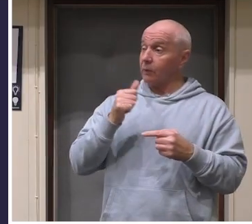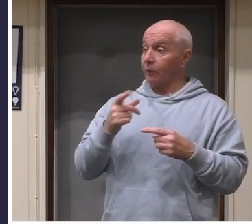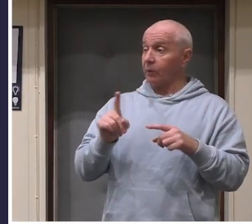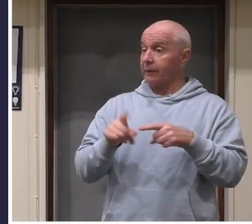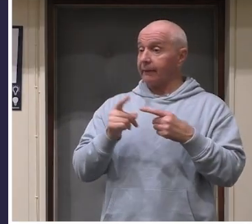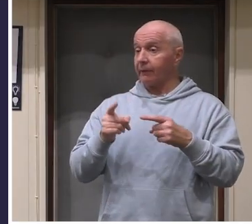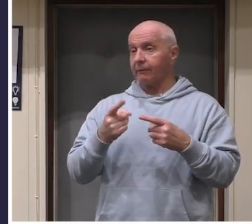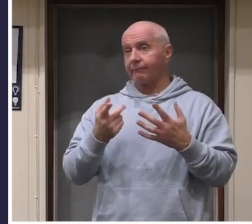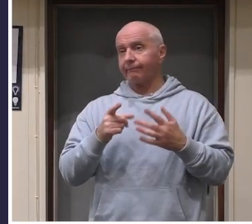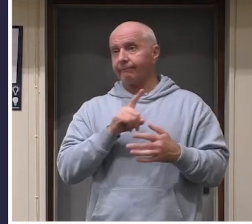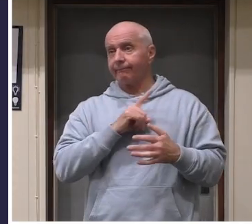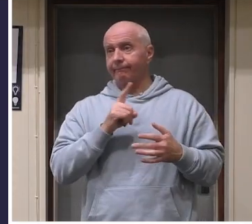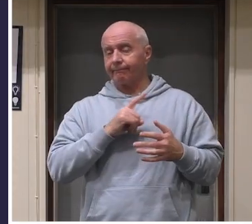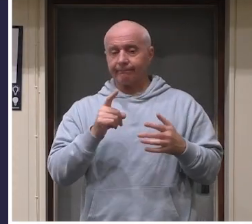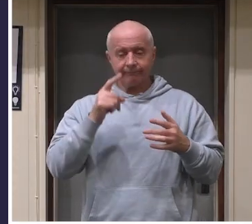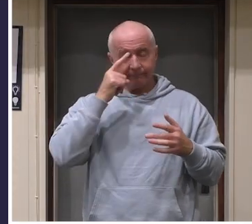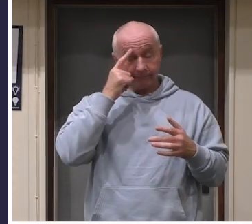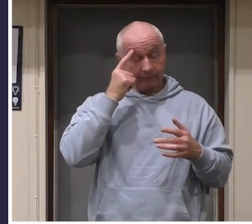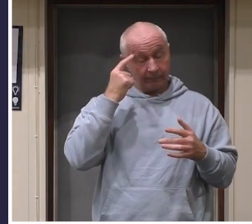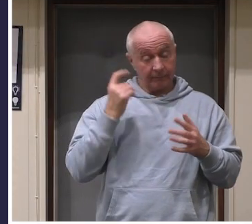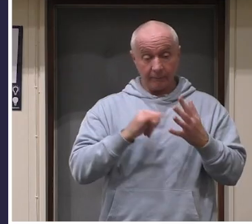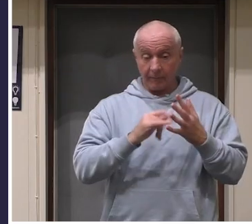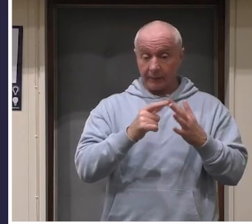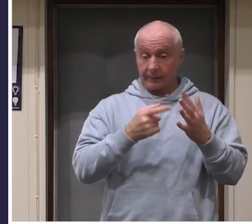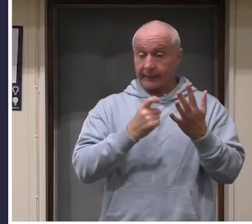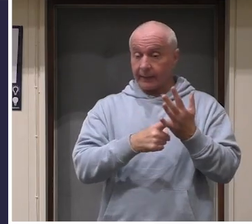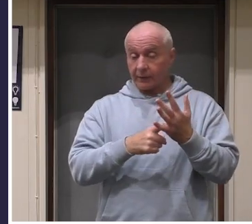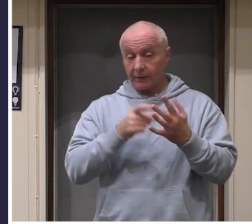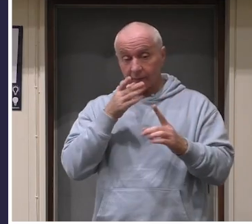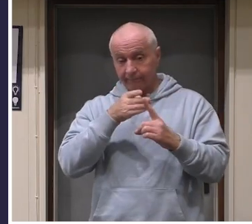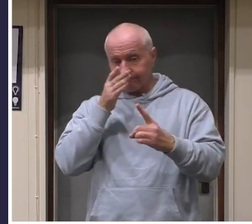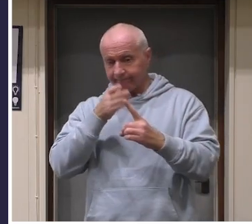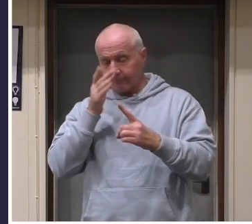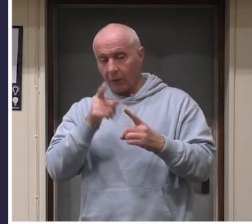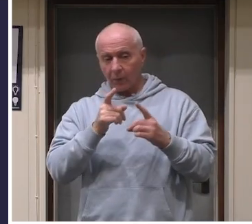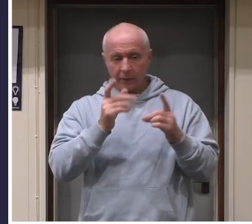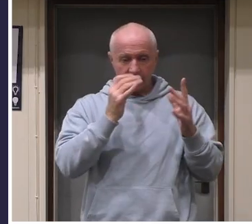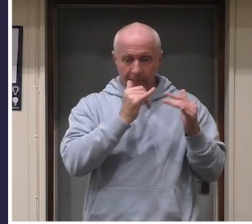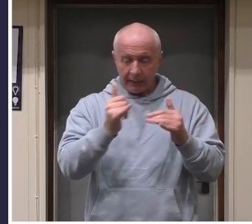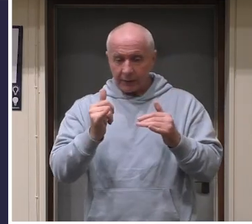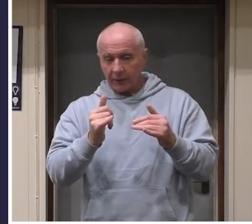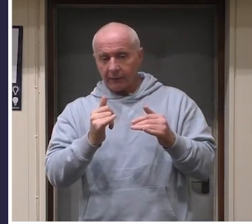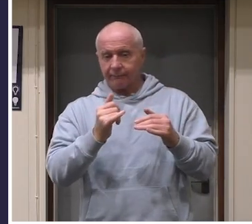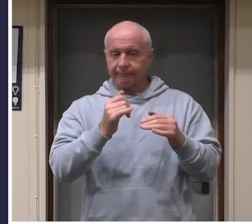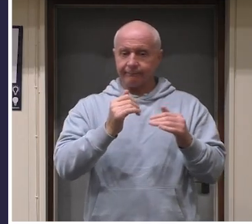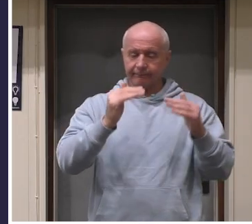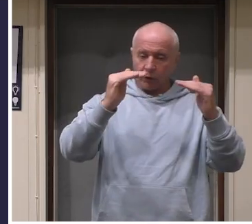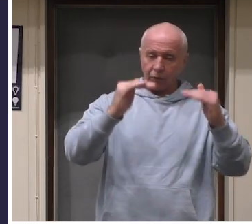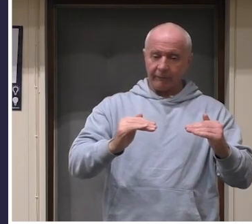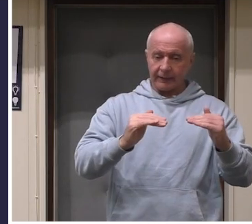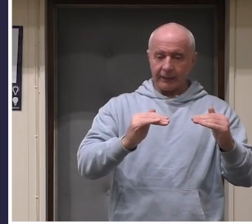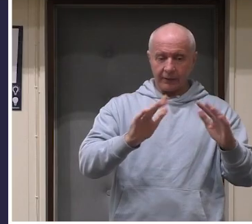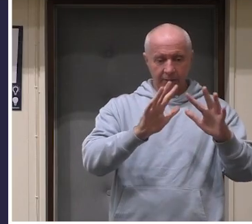building the next generation of sensors, which will be able to detect, or which will be able to measure the gravitational field of Earth